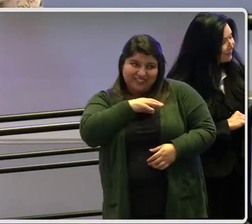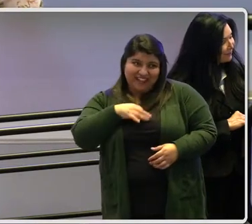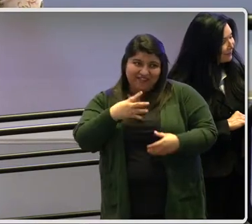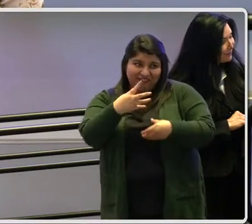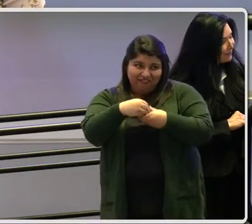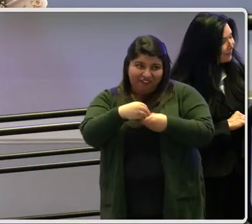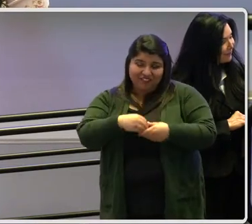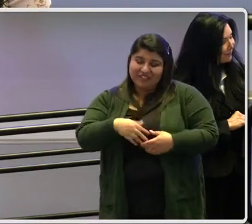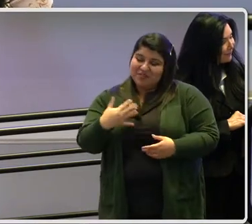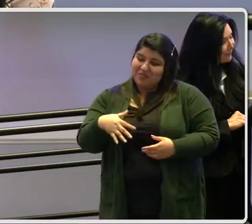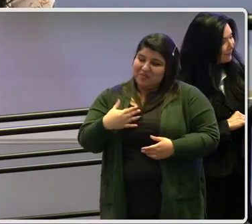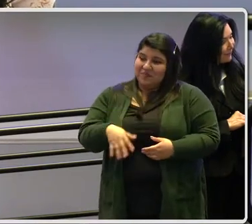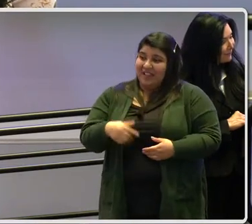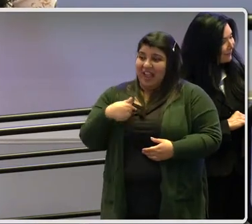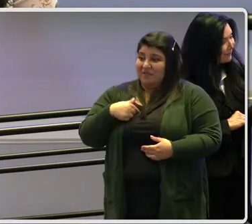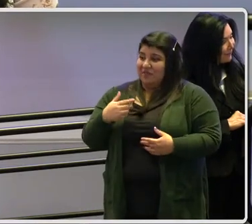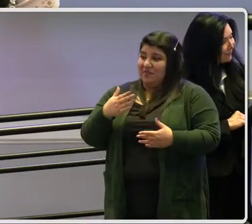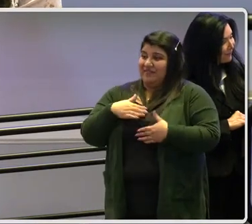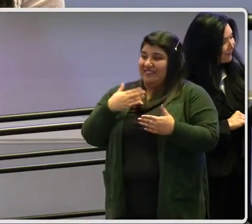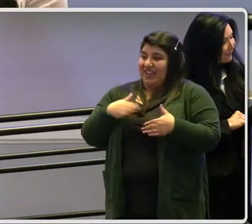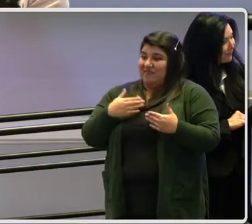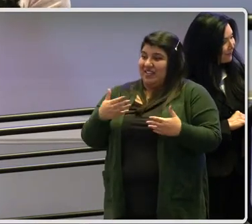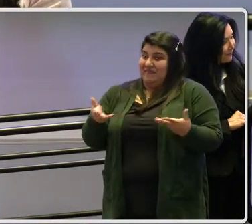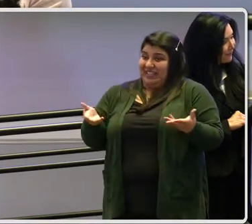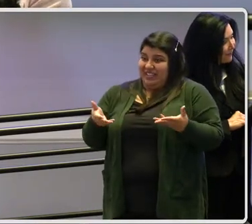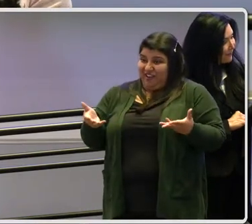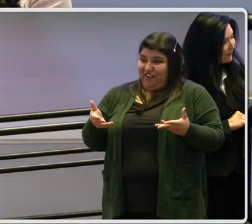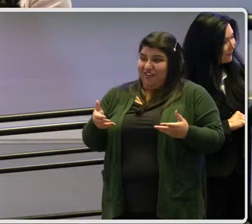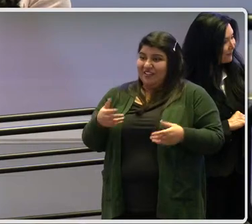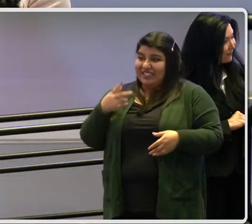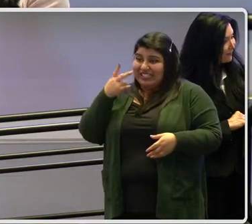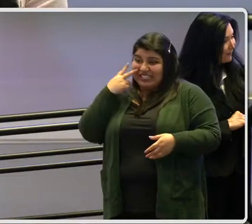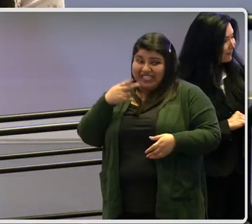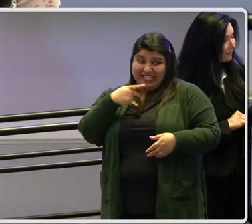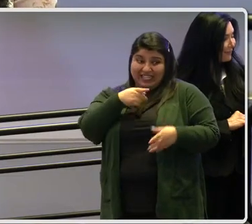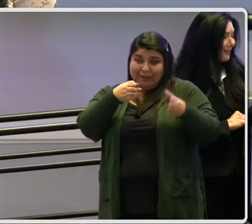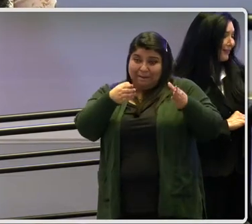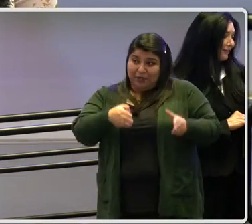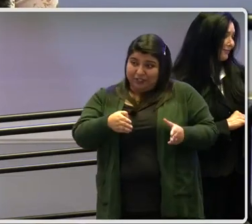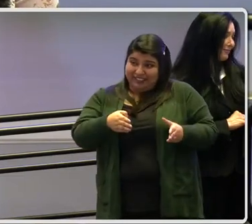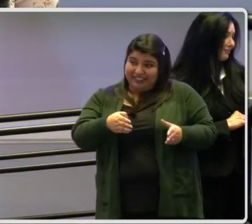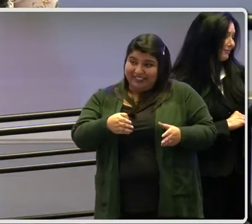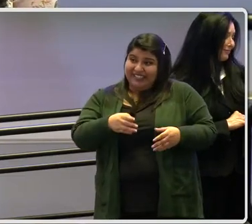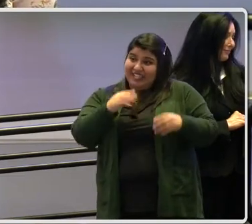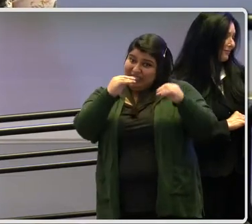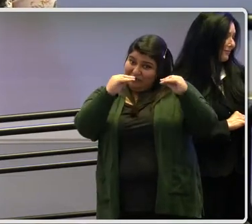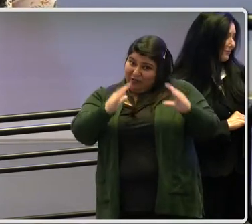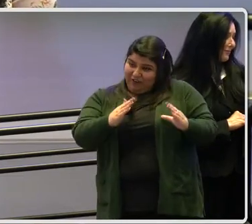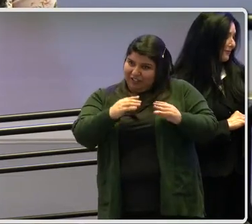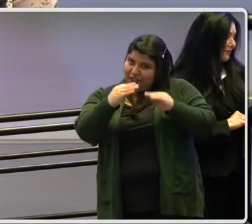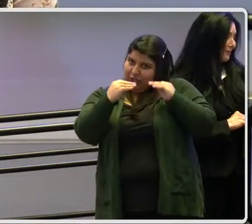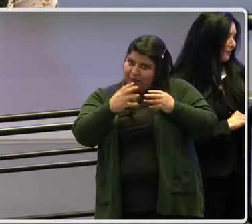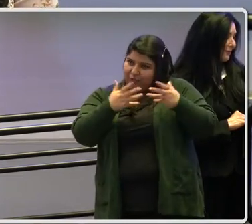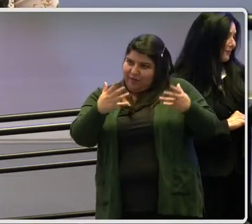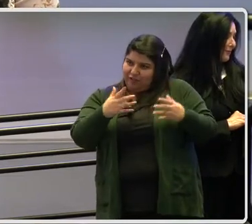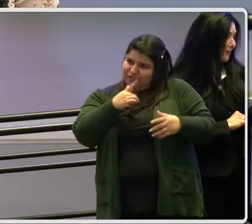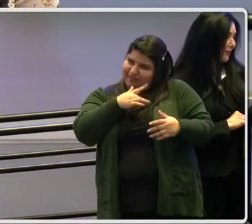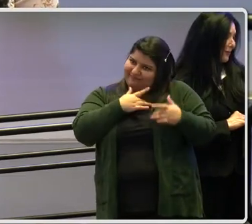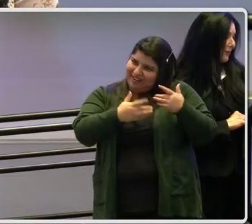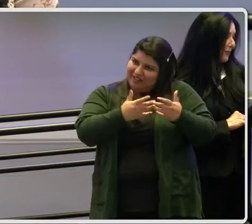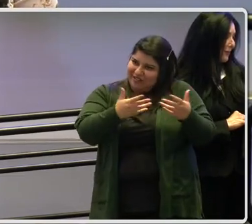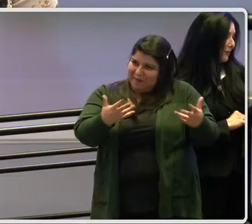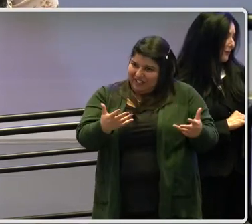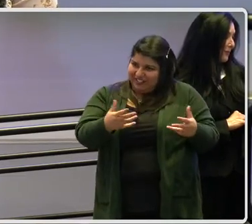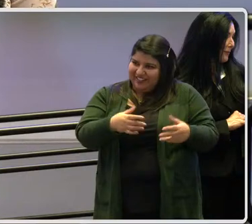involved. And I am just so immensely grateful to have such a wonderful and caring human being, a professor who has taught me so much about humanities and